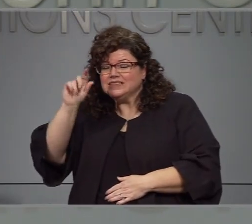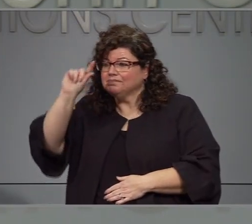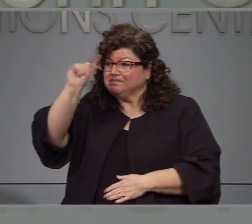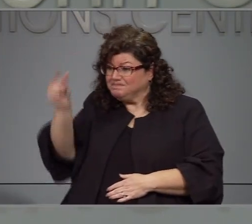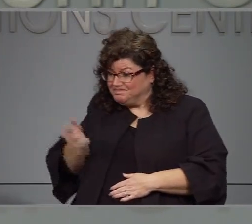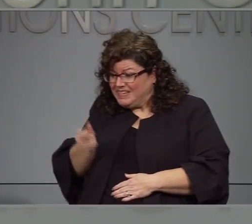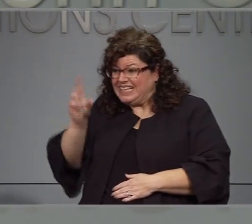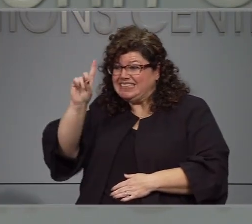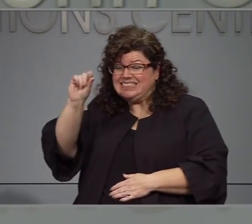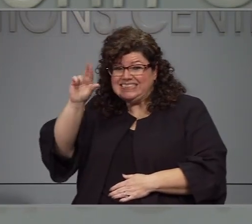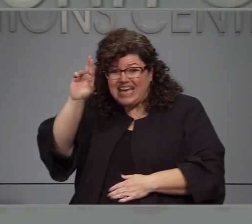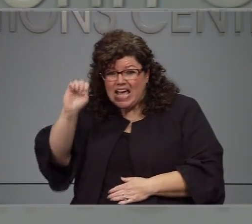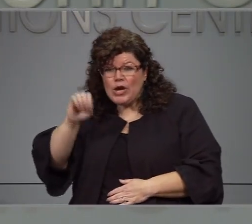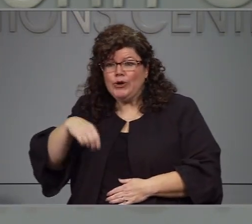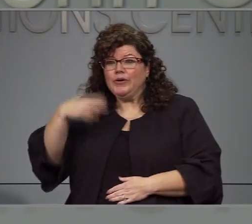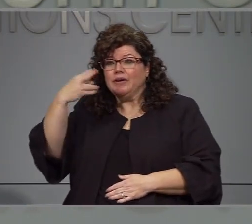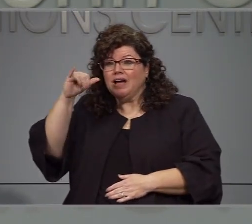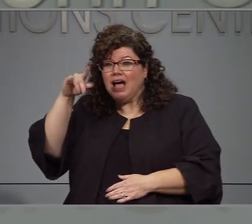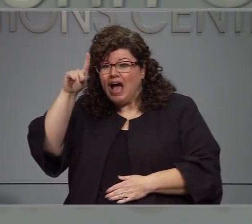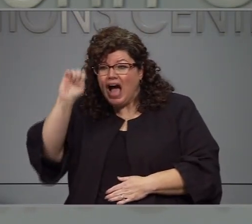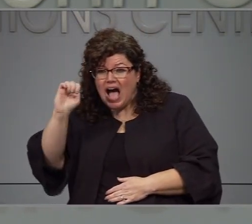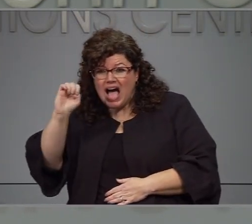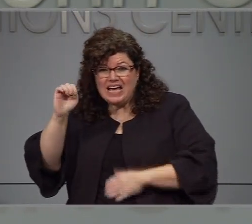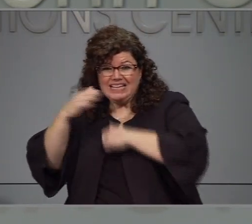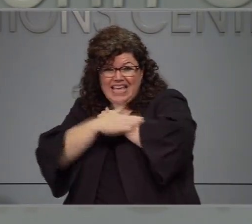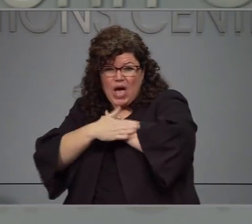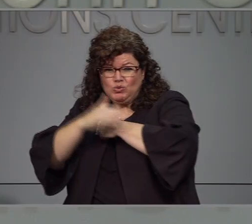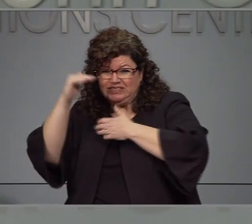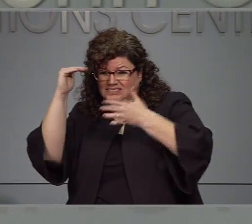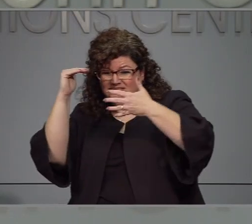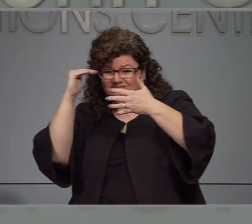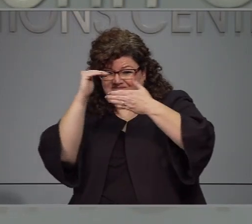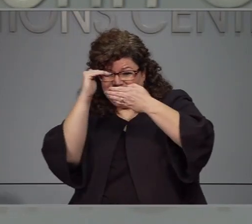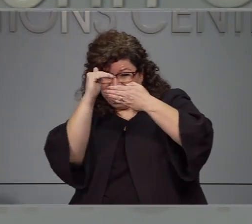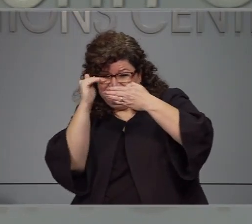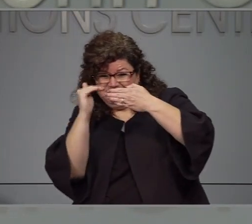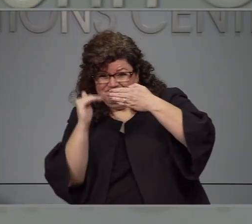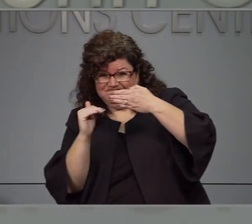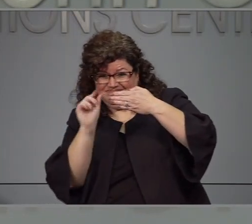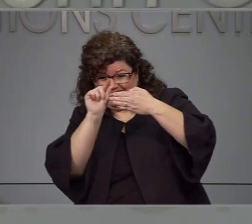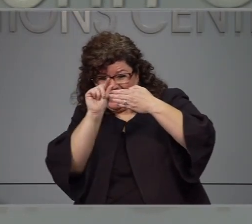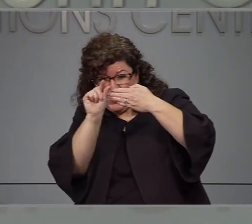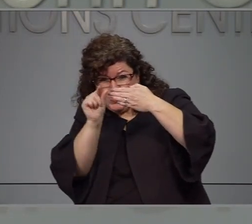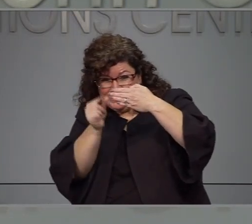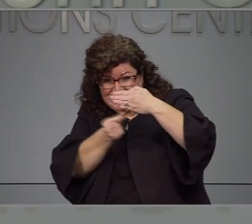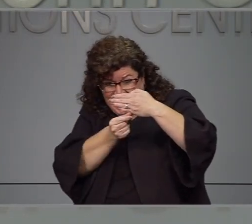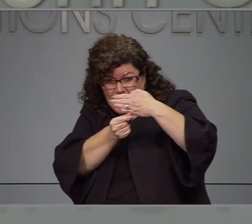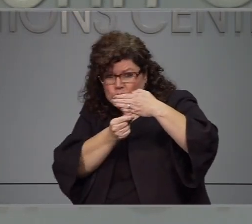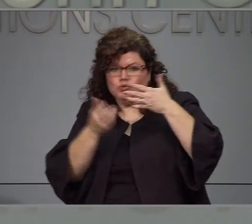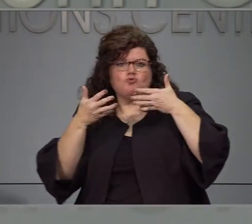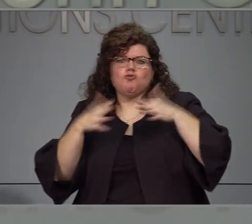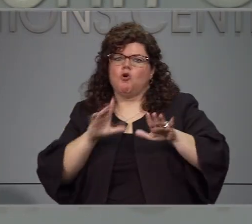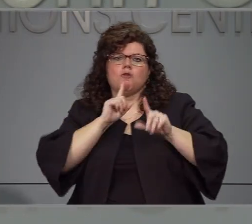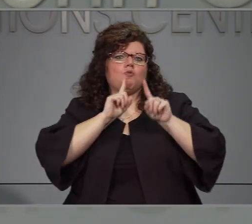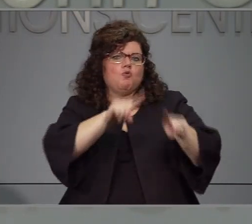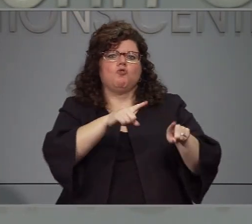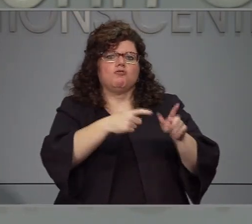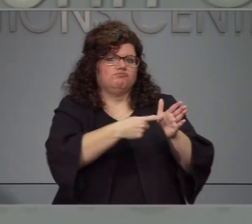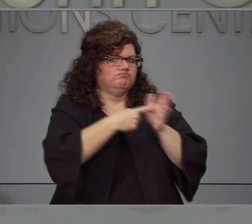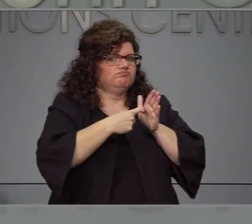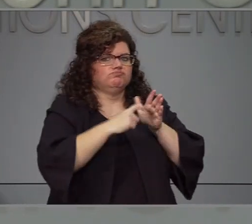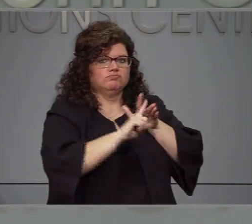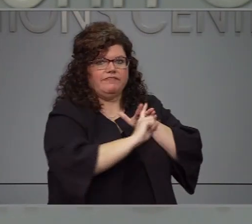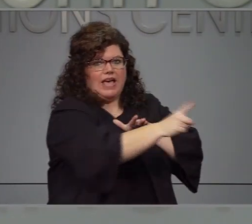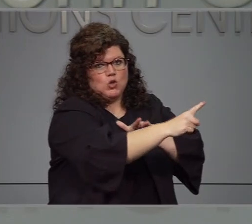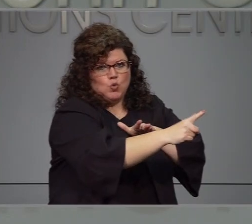Ocracoke Island in Hyde County, and then several other municipalities have ordered evacuations. We don't know